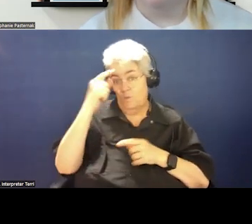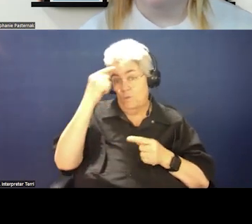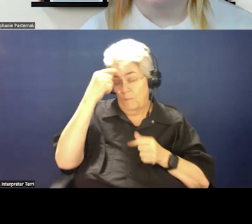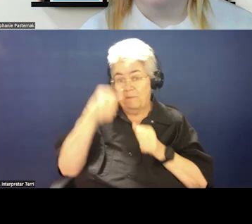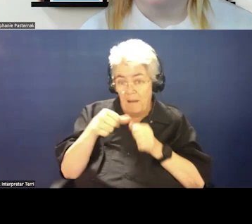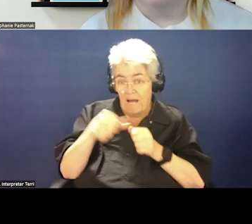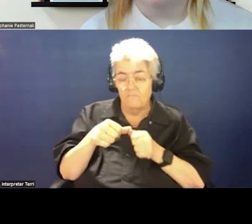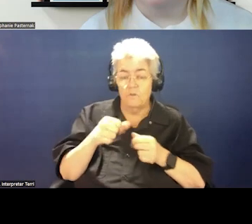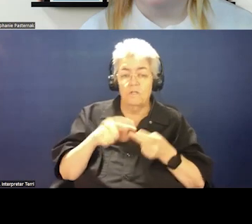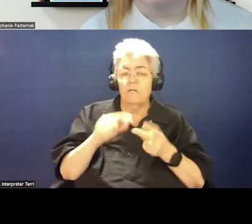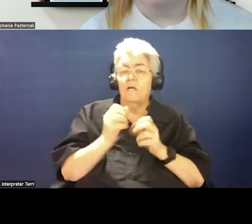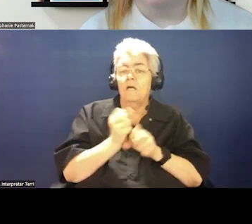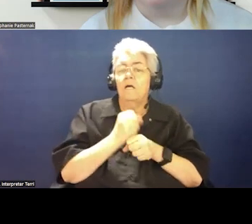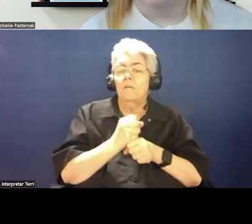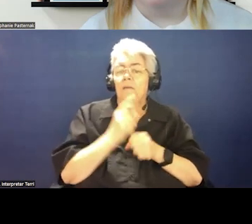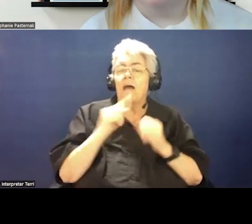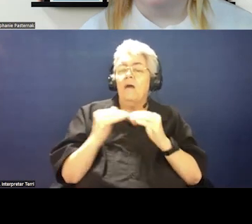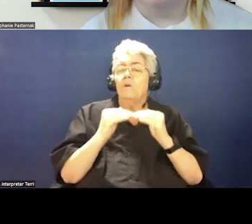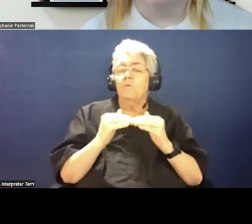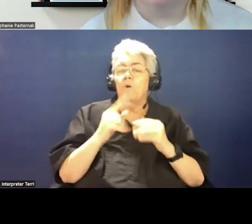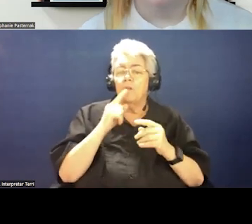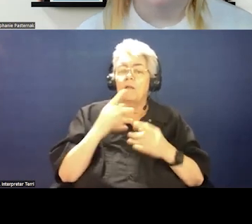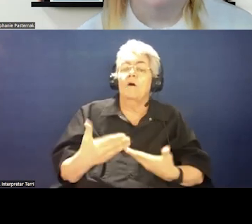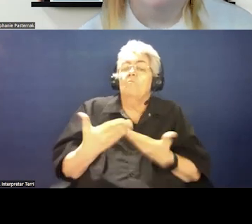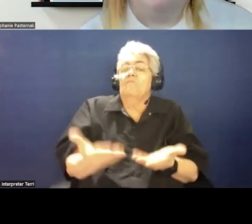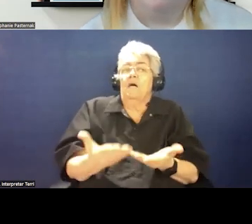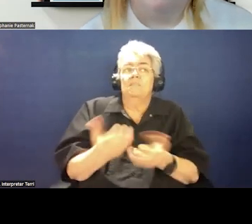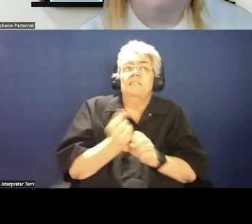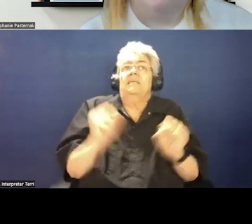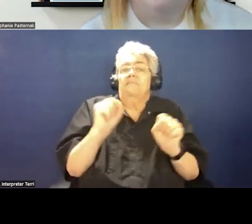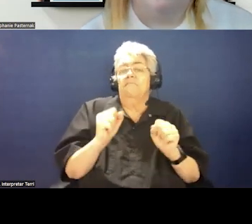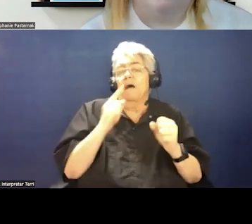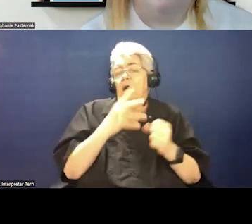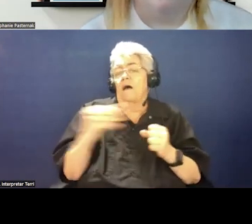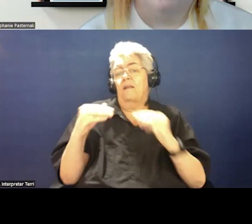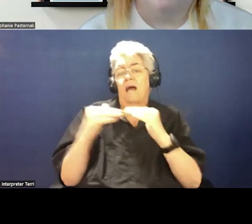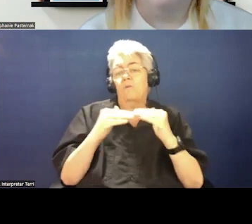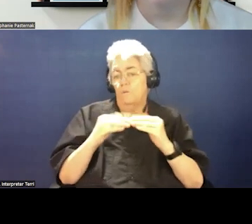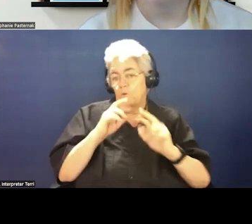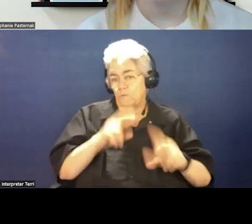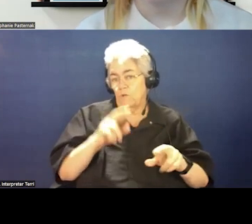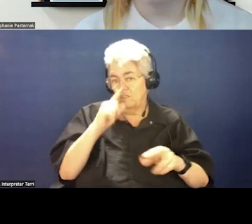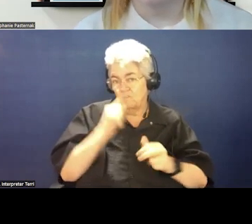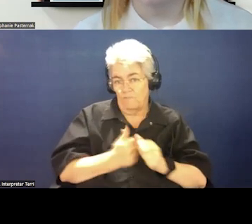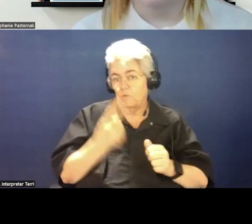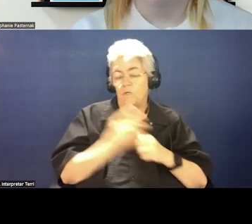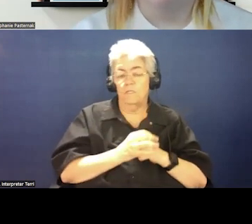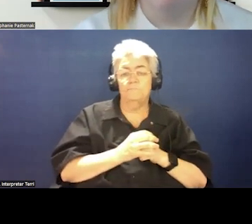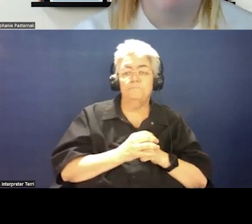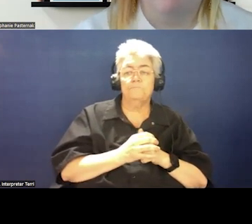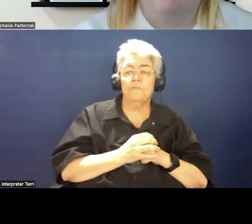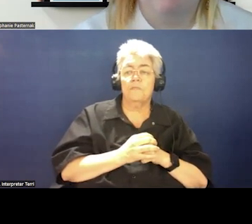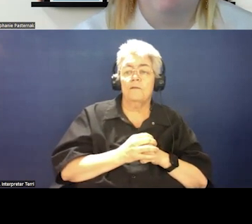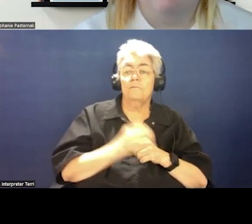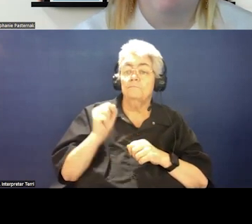system that's equitable and provides safe, equitable responses for everyone. Steph, I'll turn it back over to you.